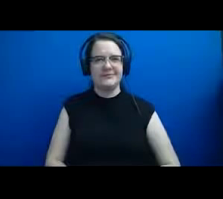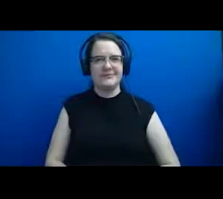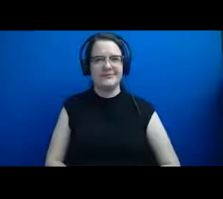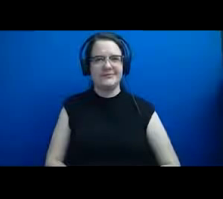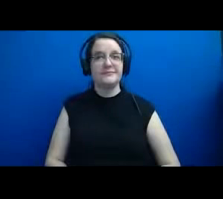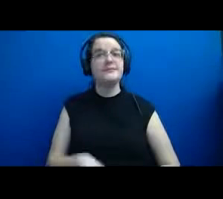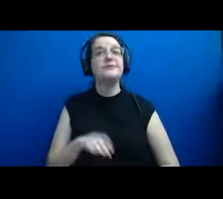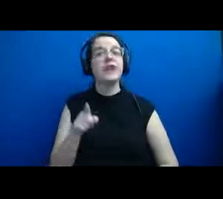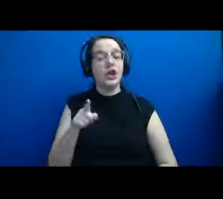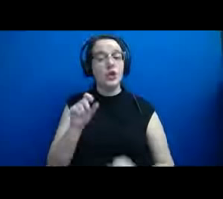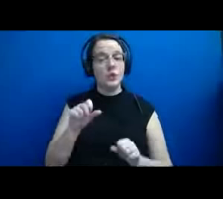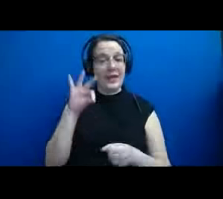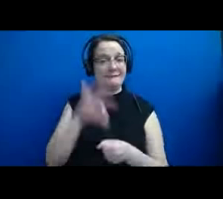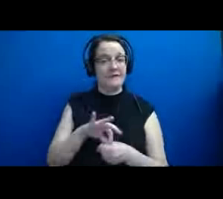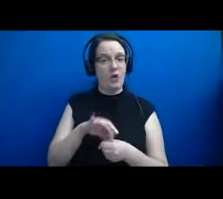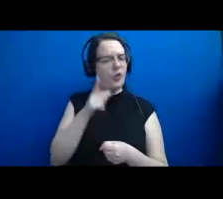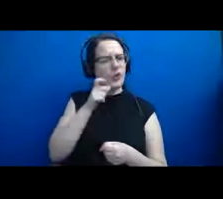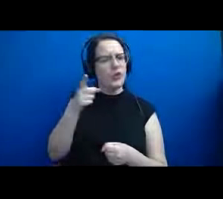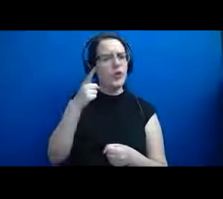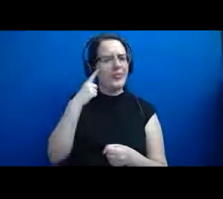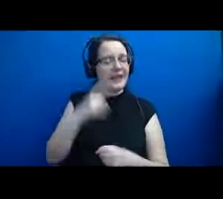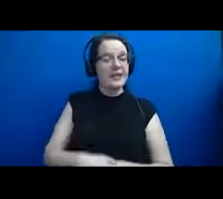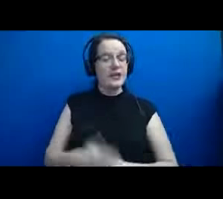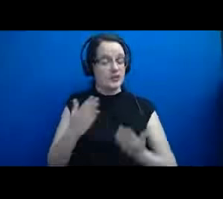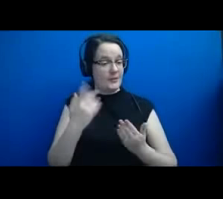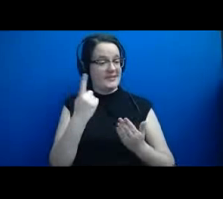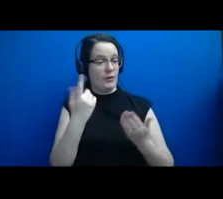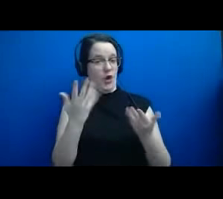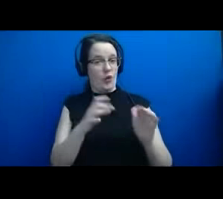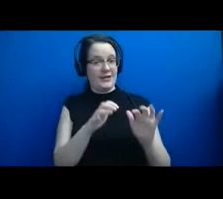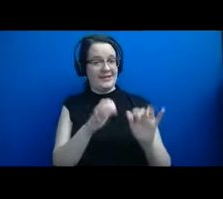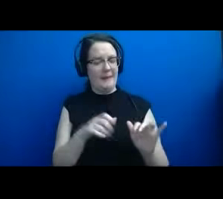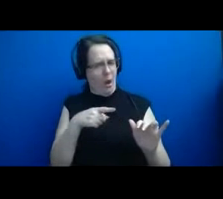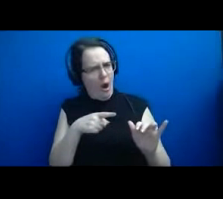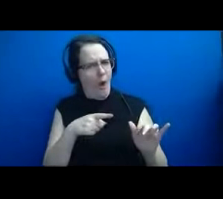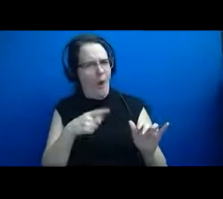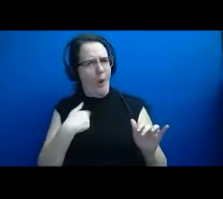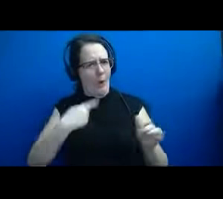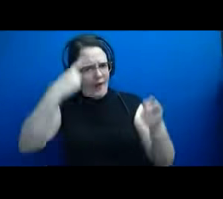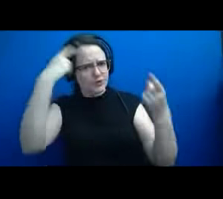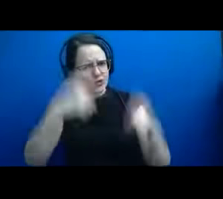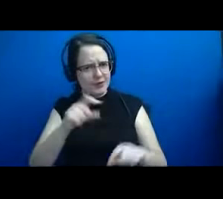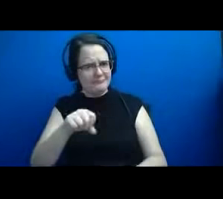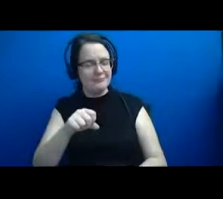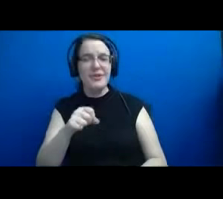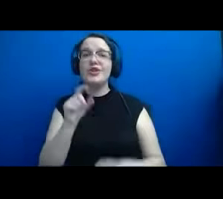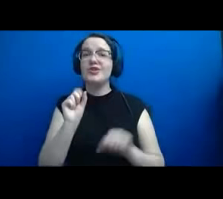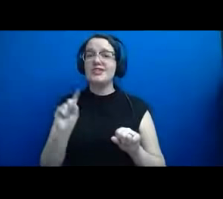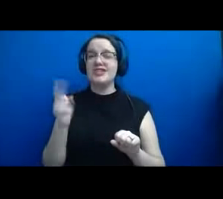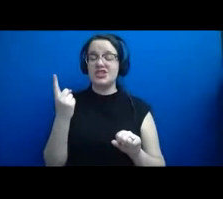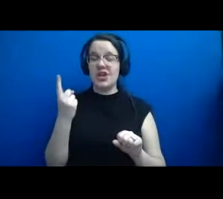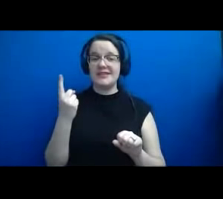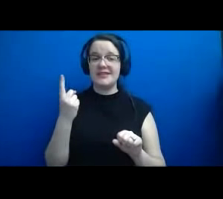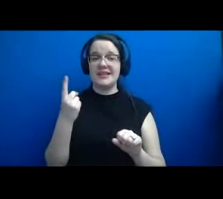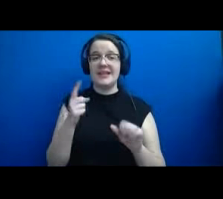can vote for who you think. So if somebody's put something in already that you agree with, you can just